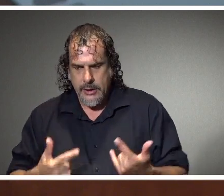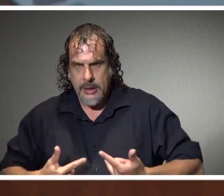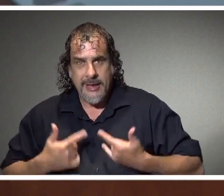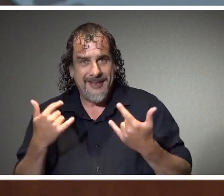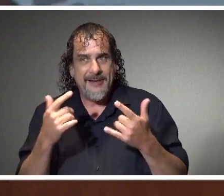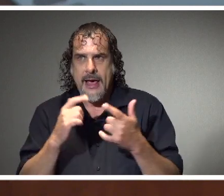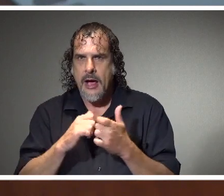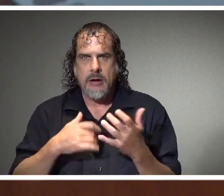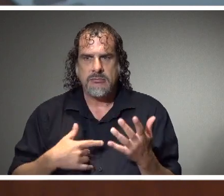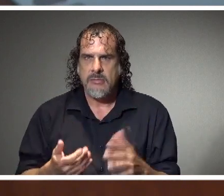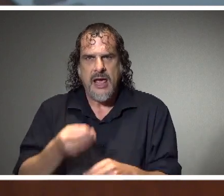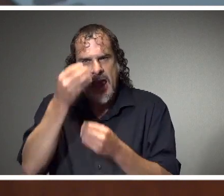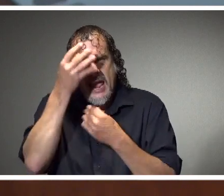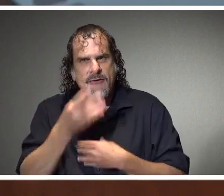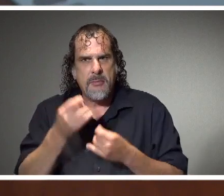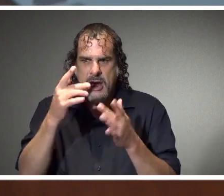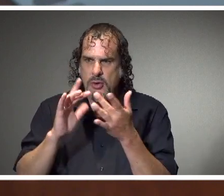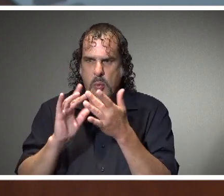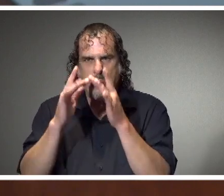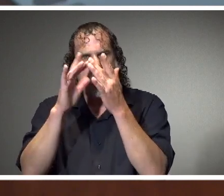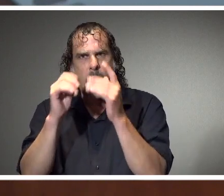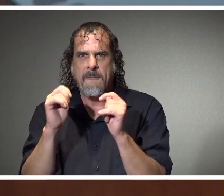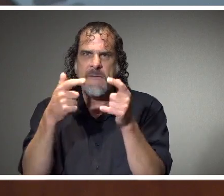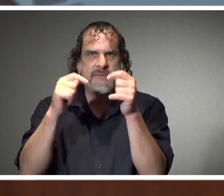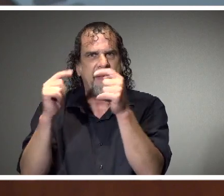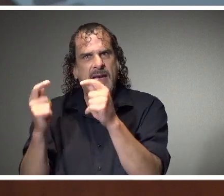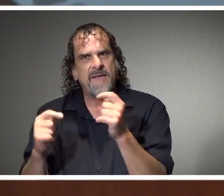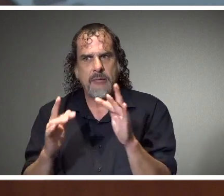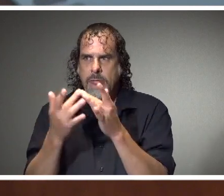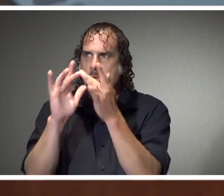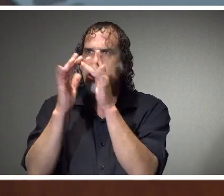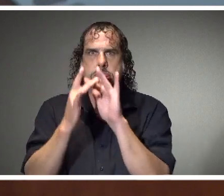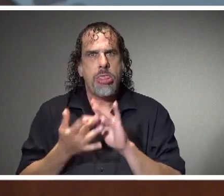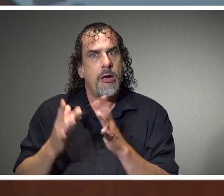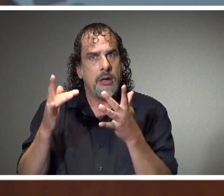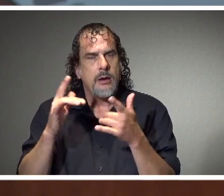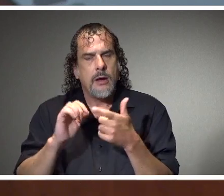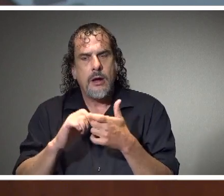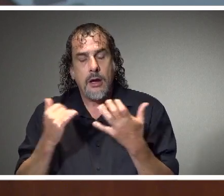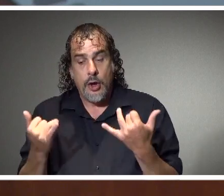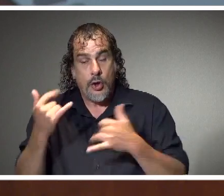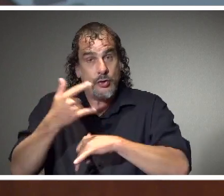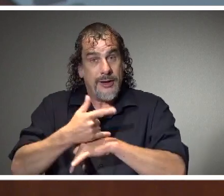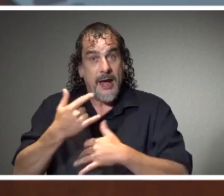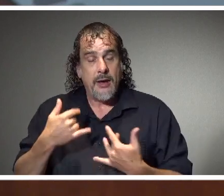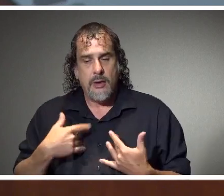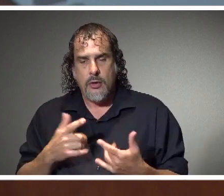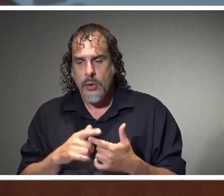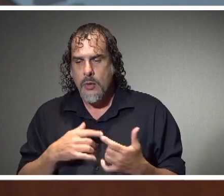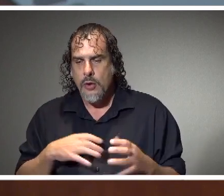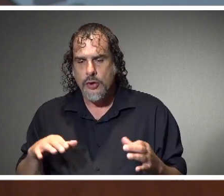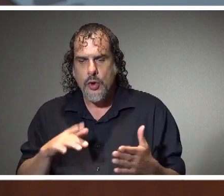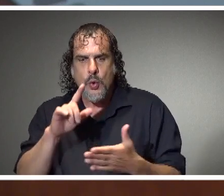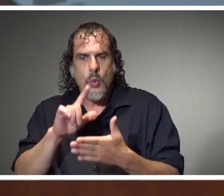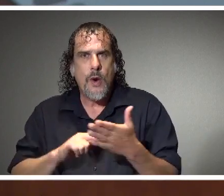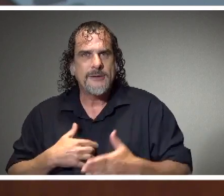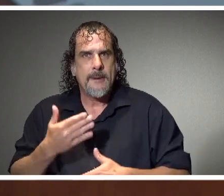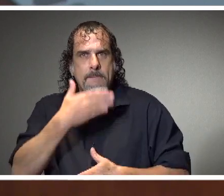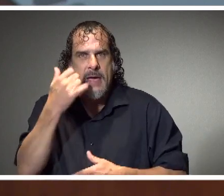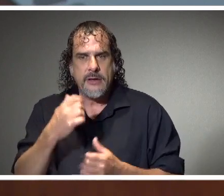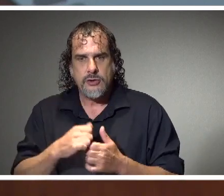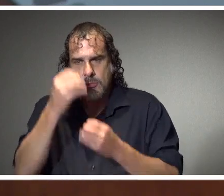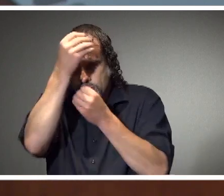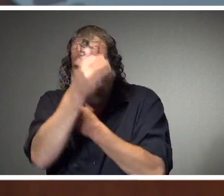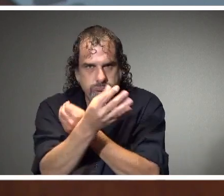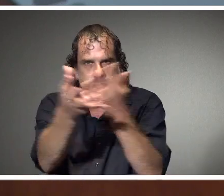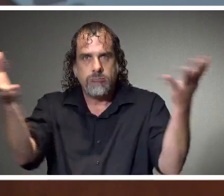information, so to answer your question, what we hope to do is to at least do the best job we can at getting this information